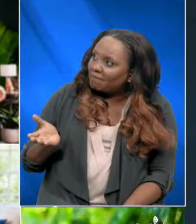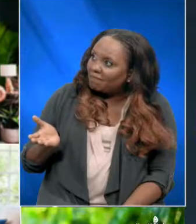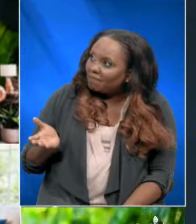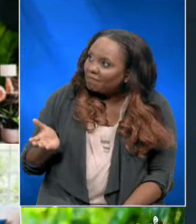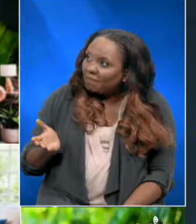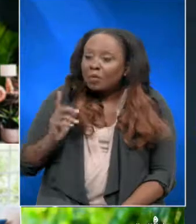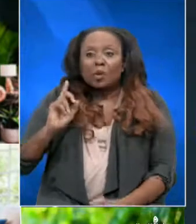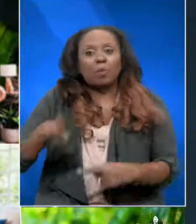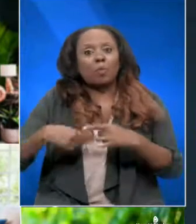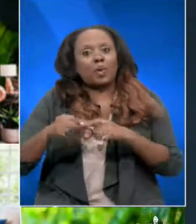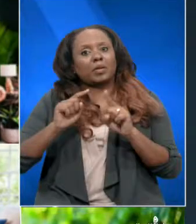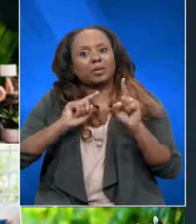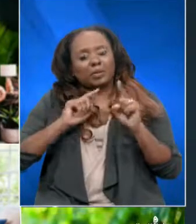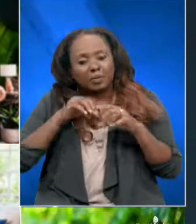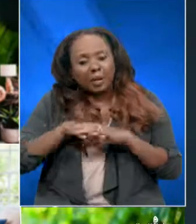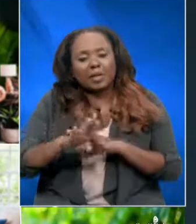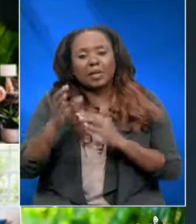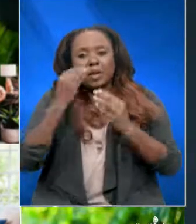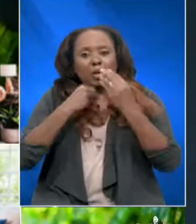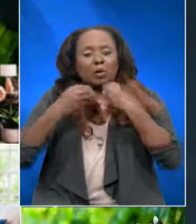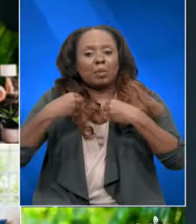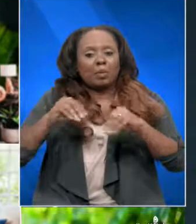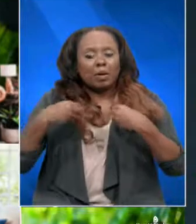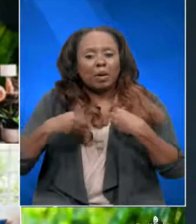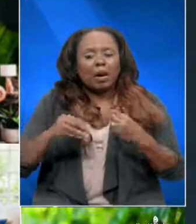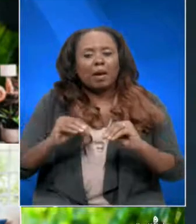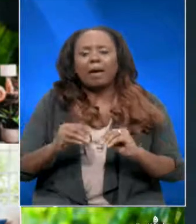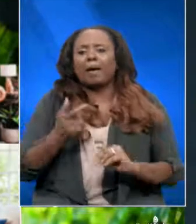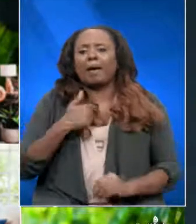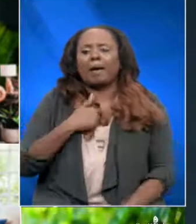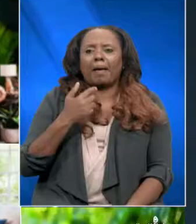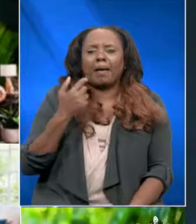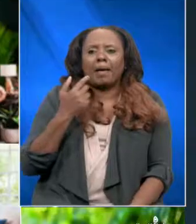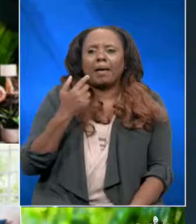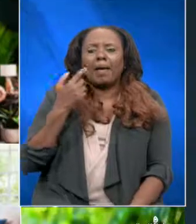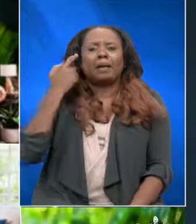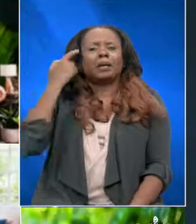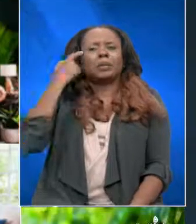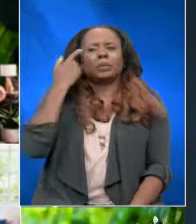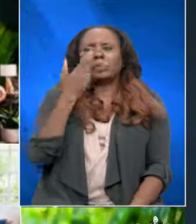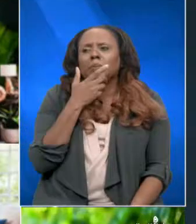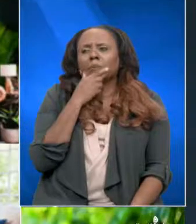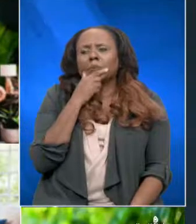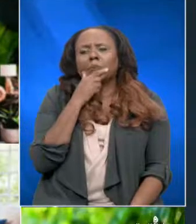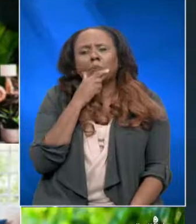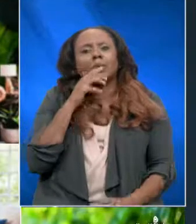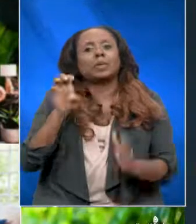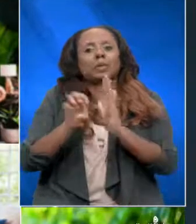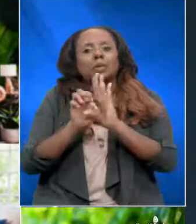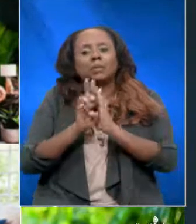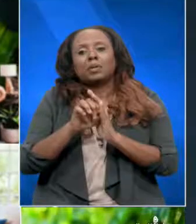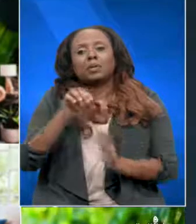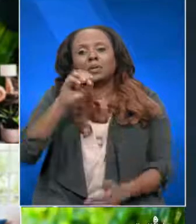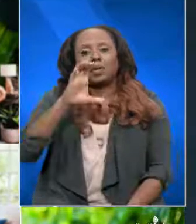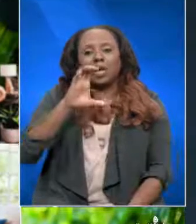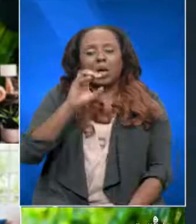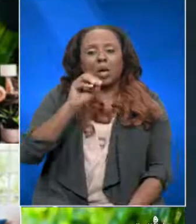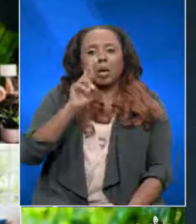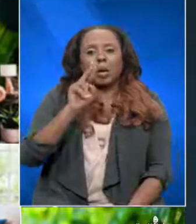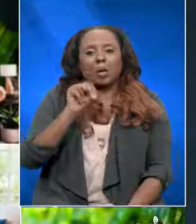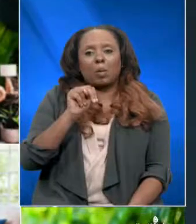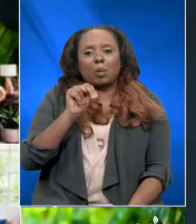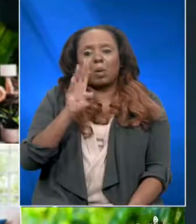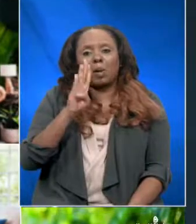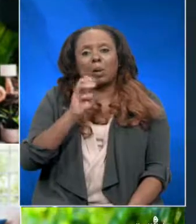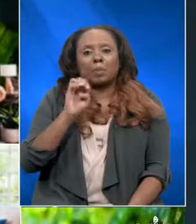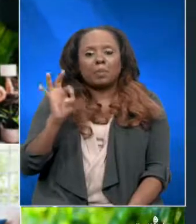lesson, and I realized that the food. Okay, let's say you're doing corned beef, and then